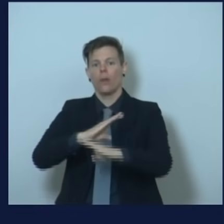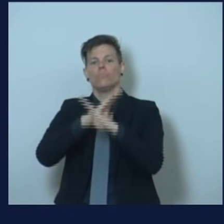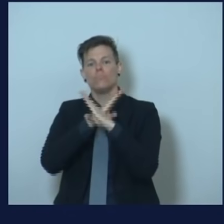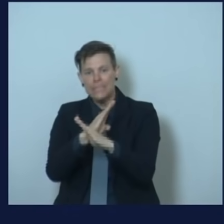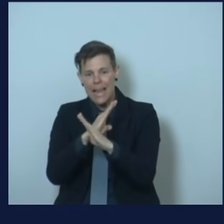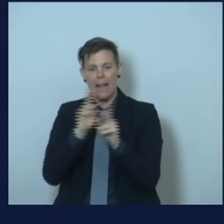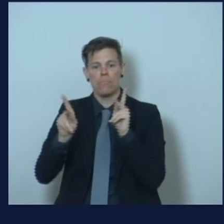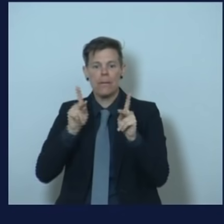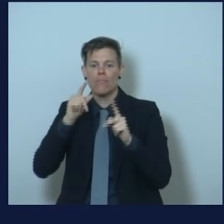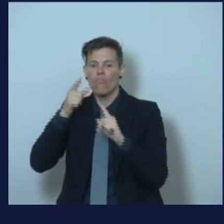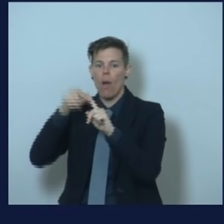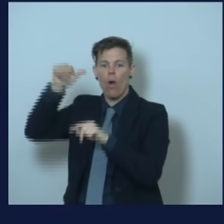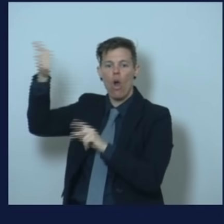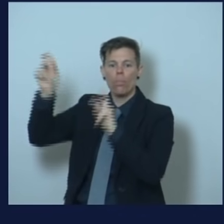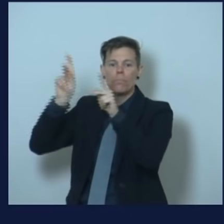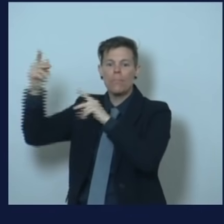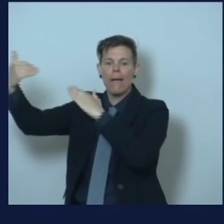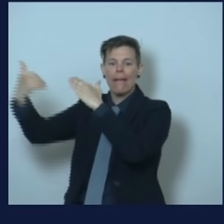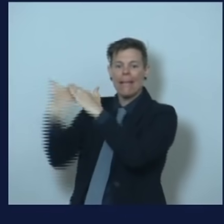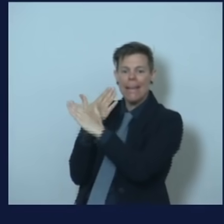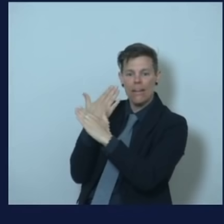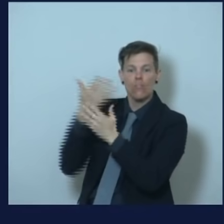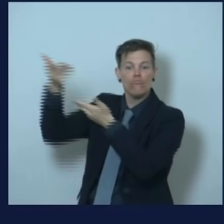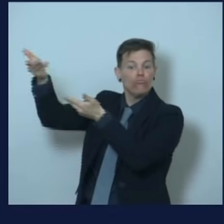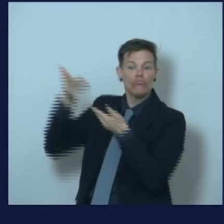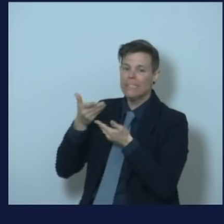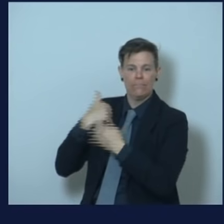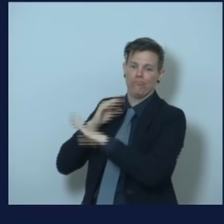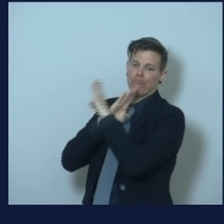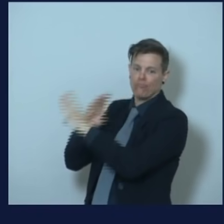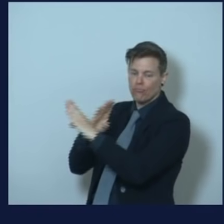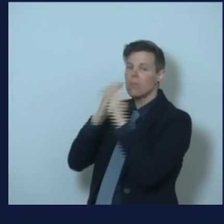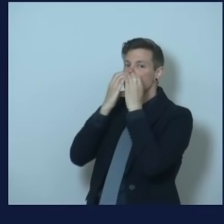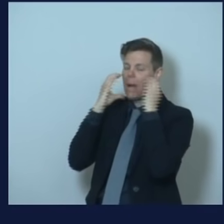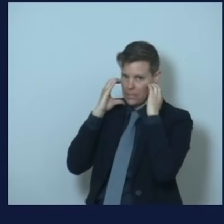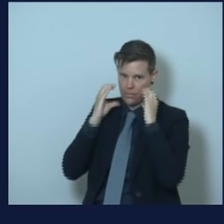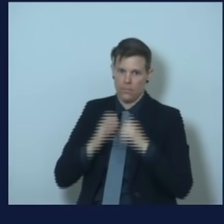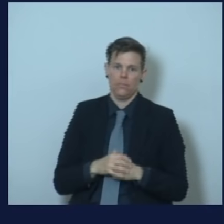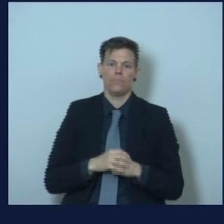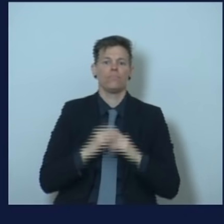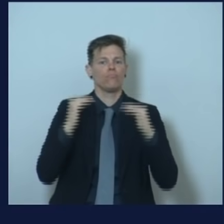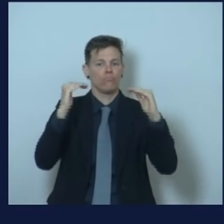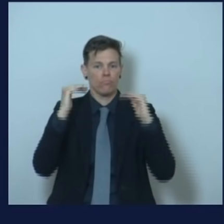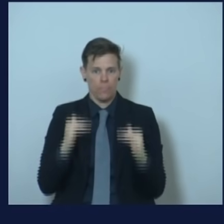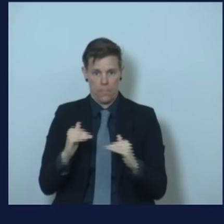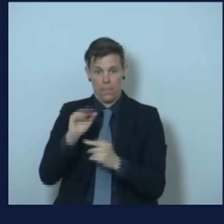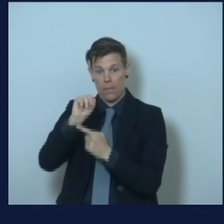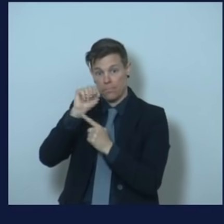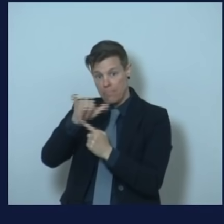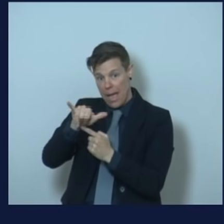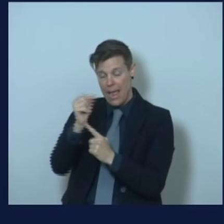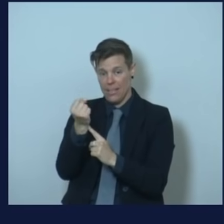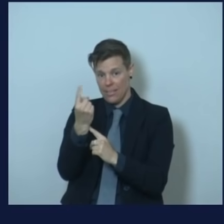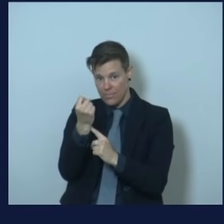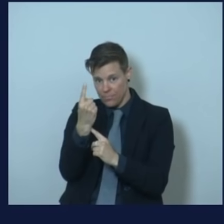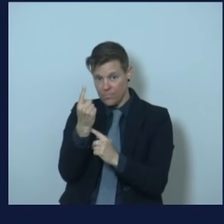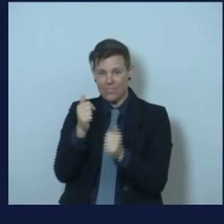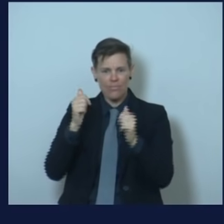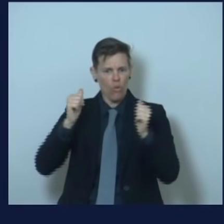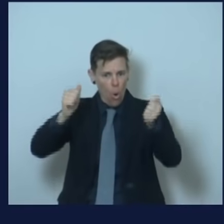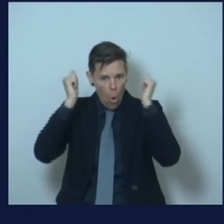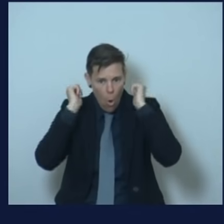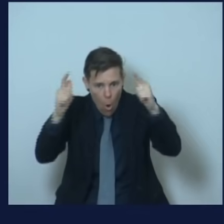business. Effective May 11th, every business that is identified as an essential